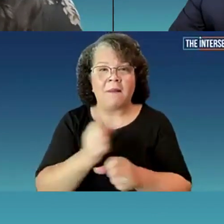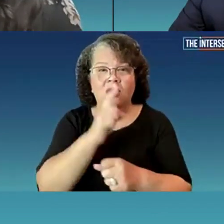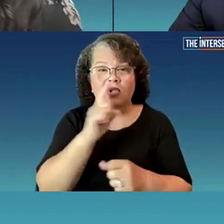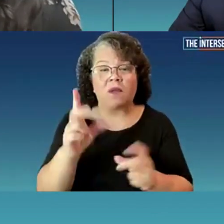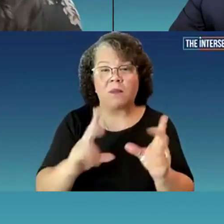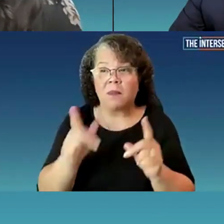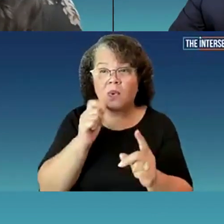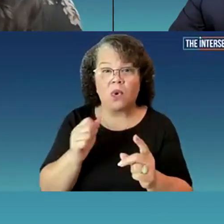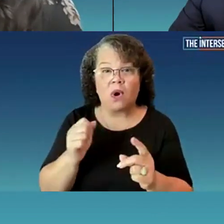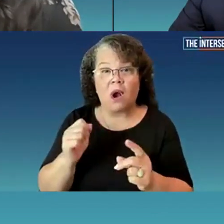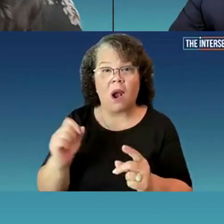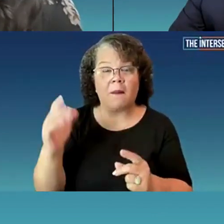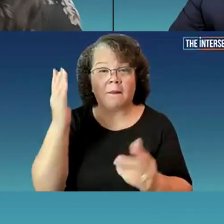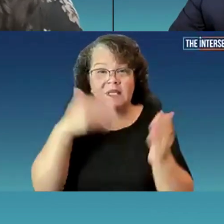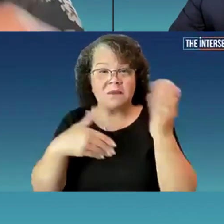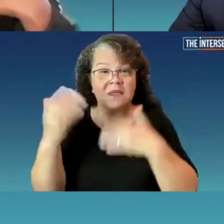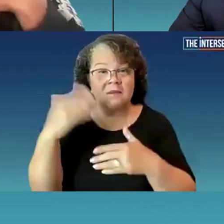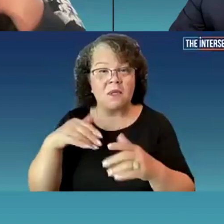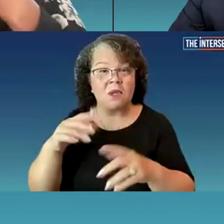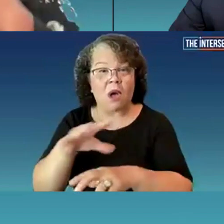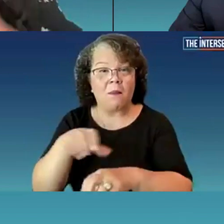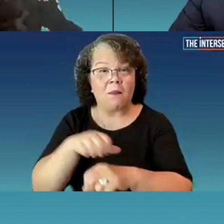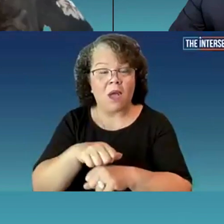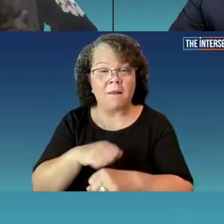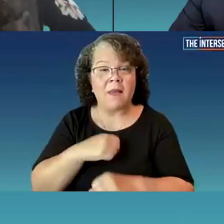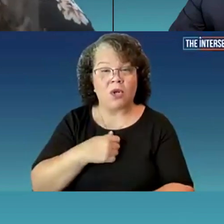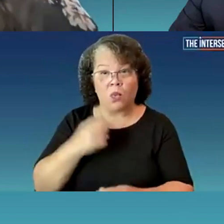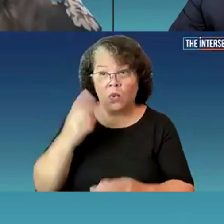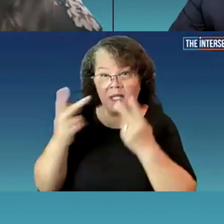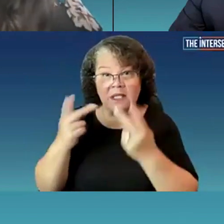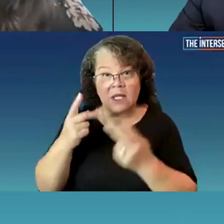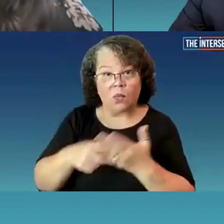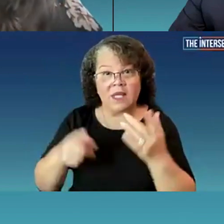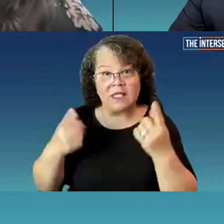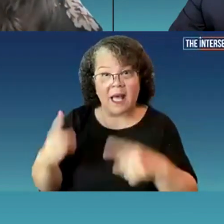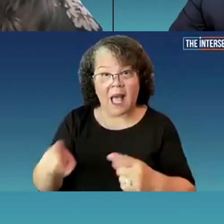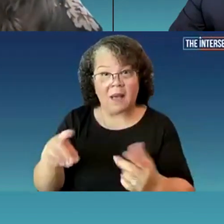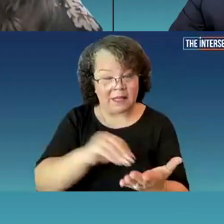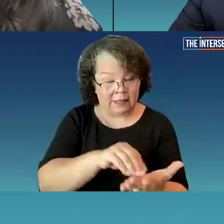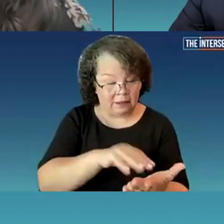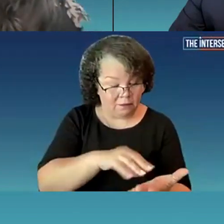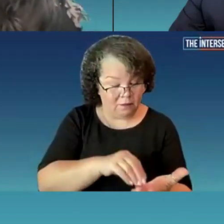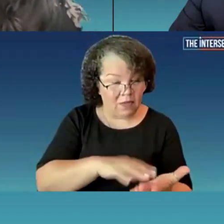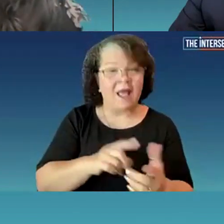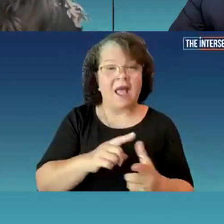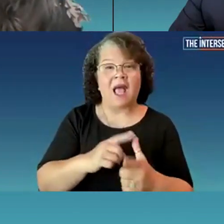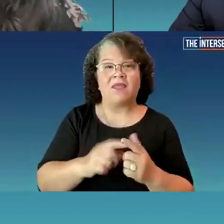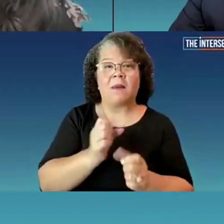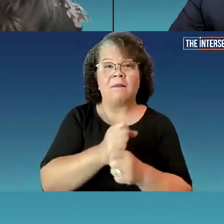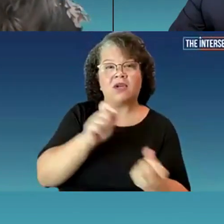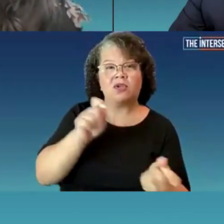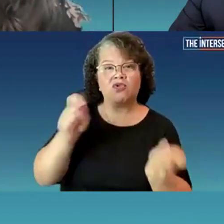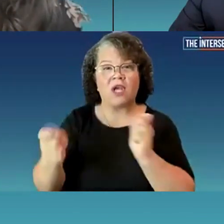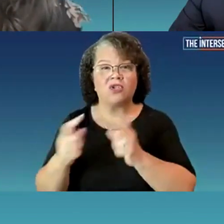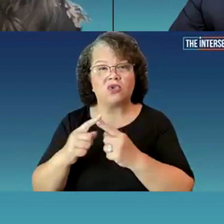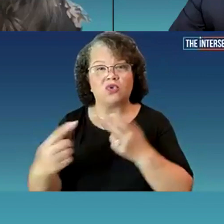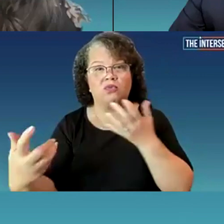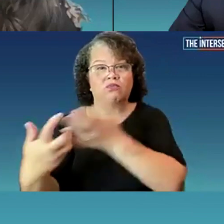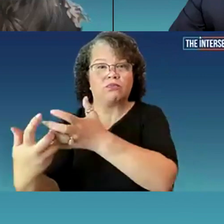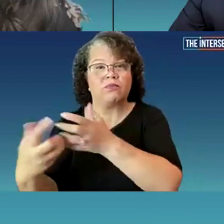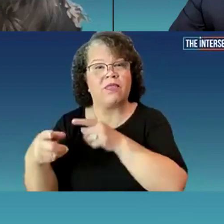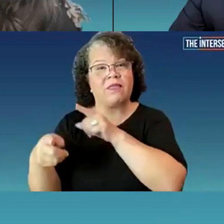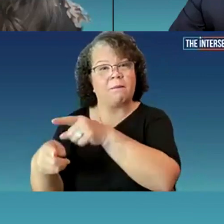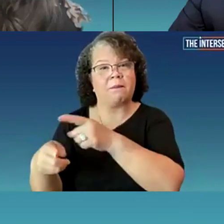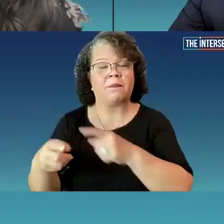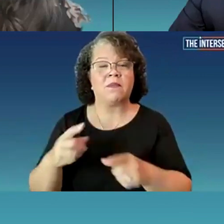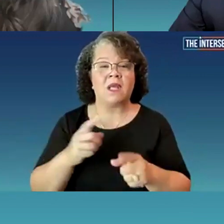appointments, when things are happening, that we're seeing what's happening right there and then making those changes right away. And so being able to learn those lessons and